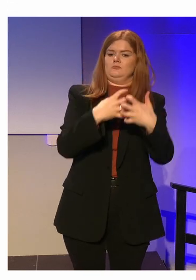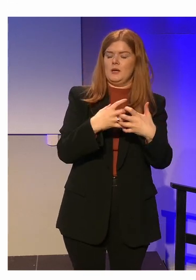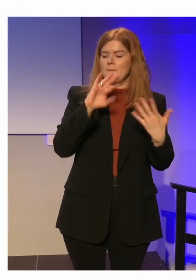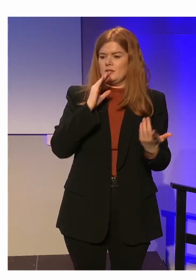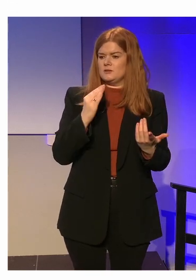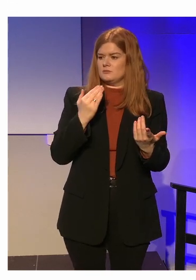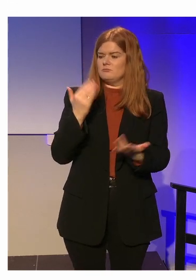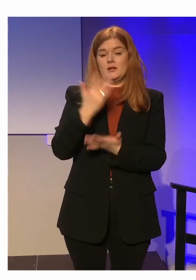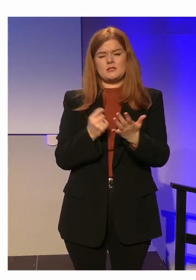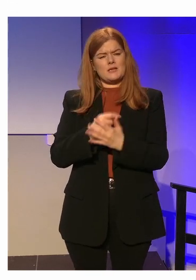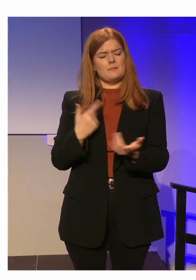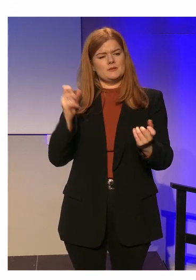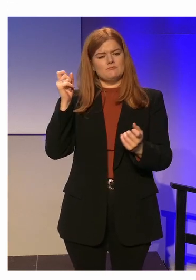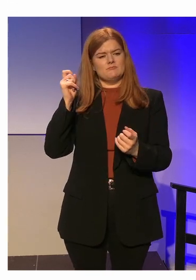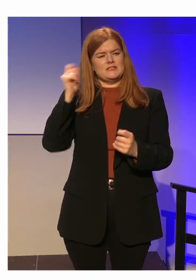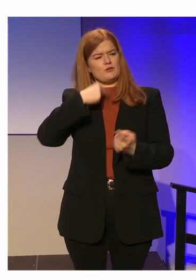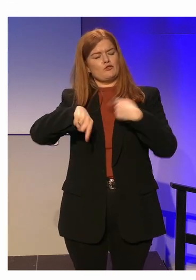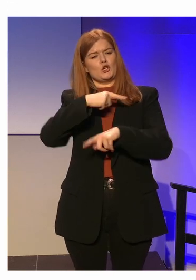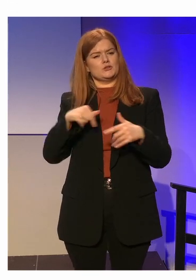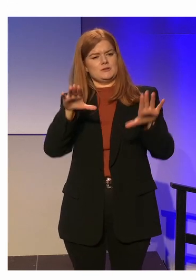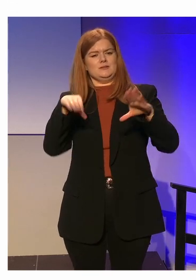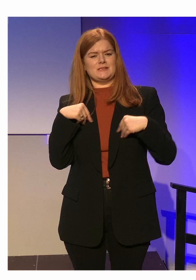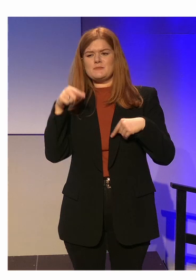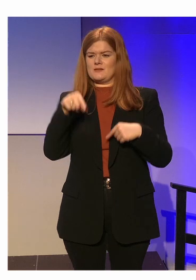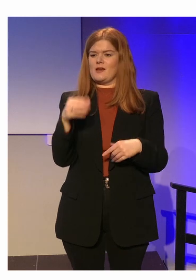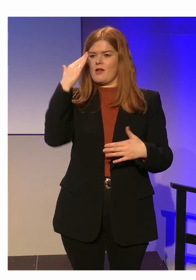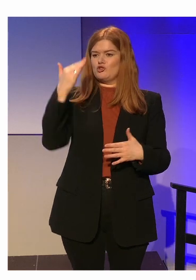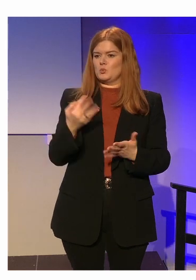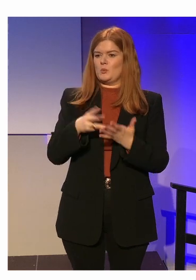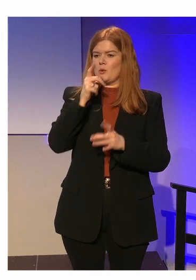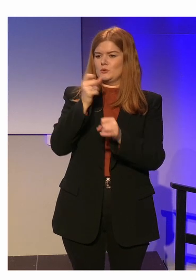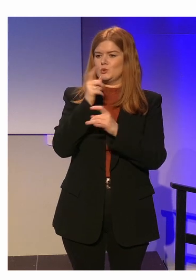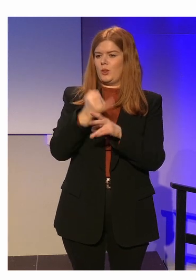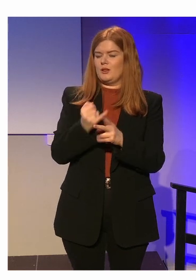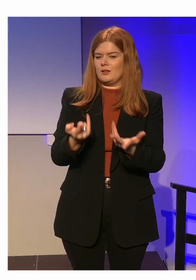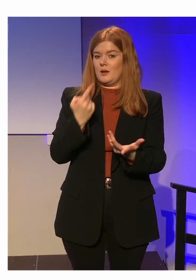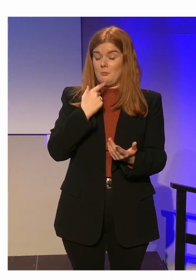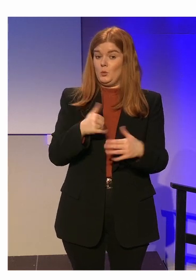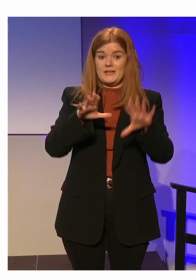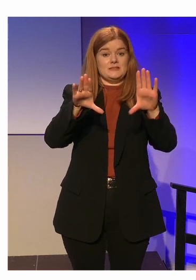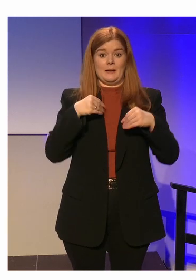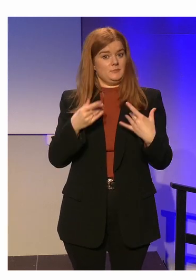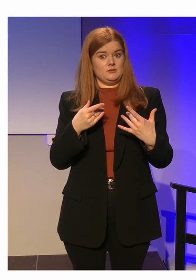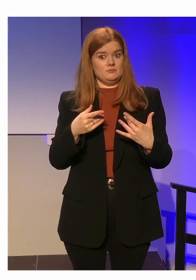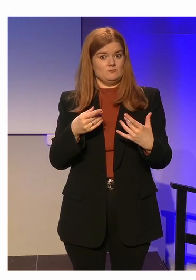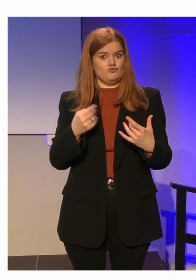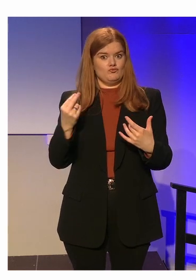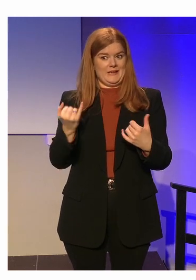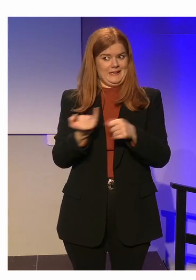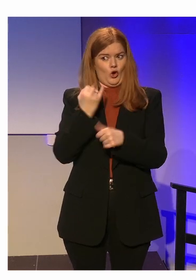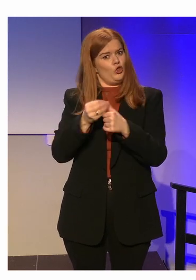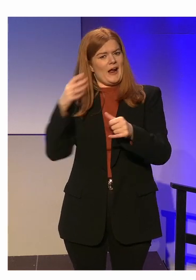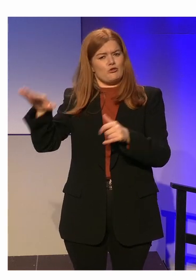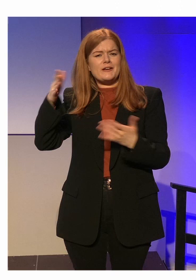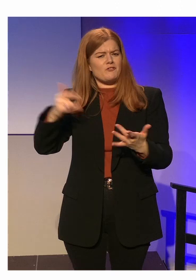we sometimes have a hard time accepting that when it comes to school. But we accept it very readily in other